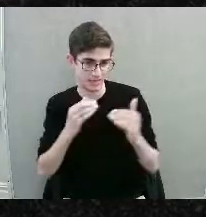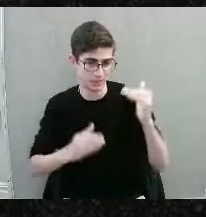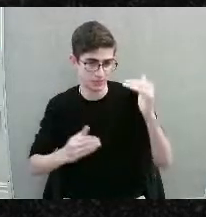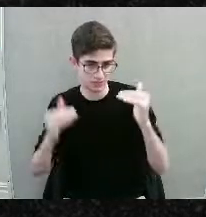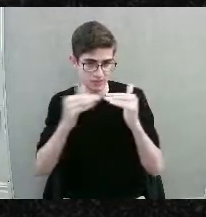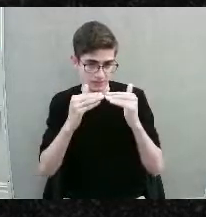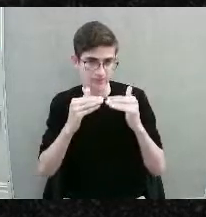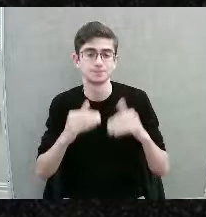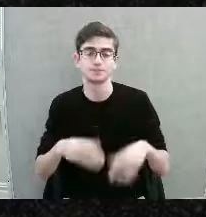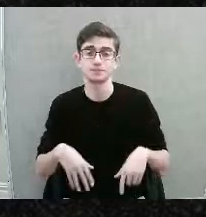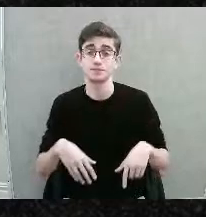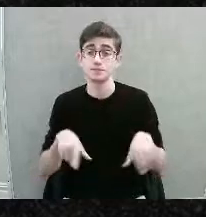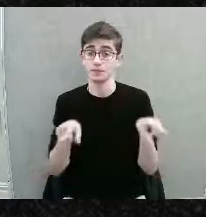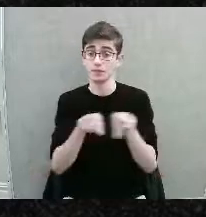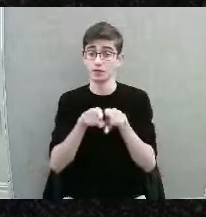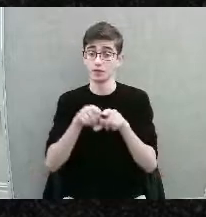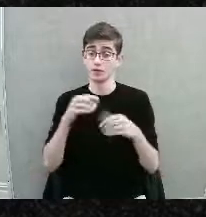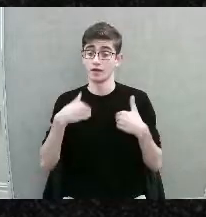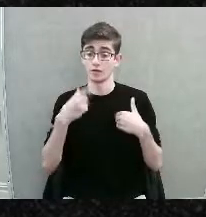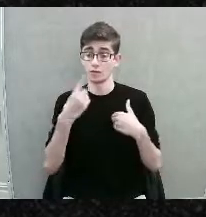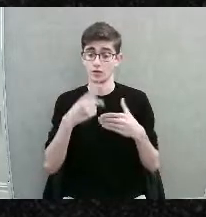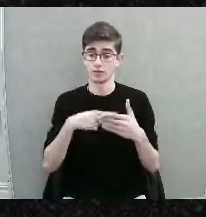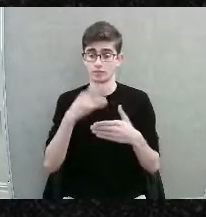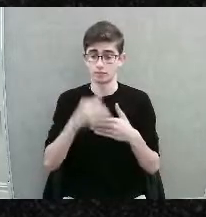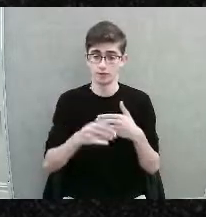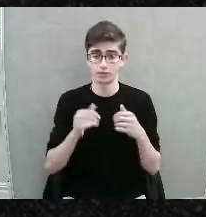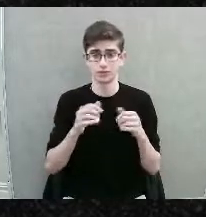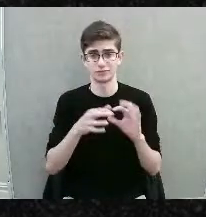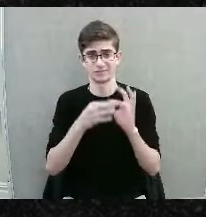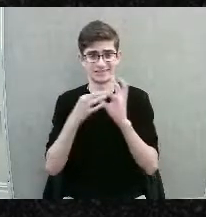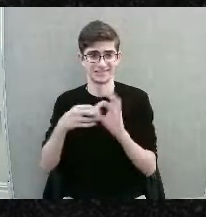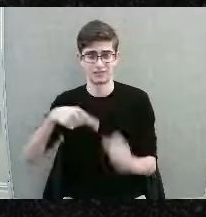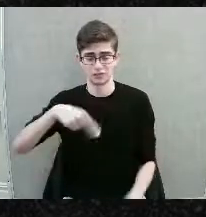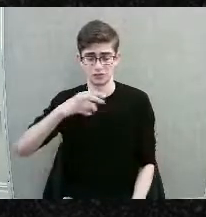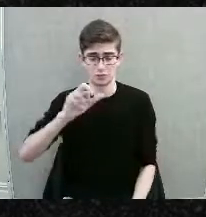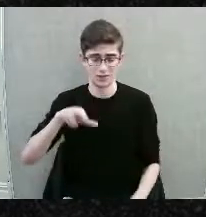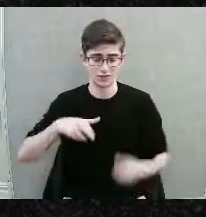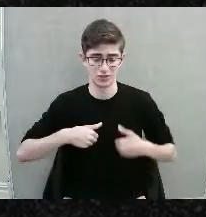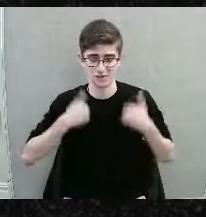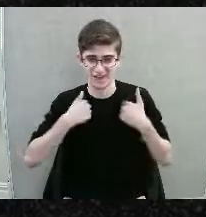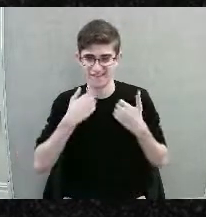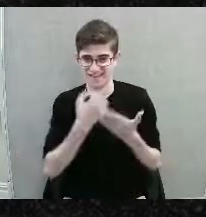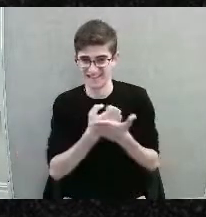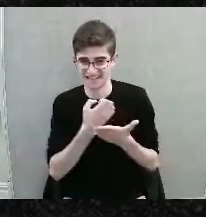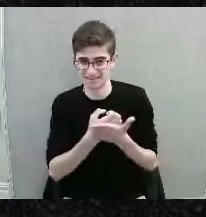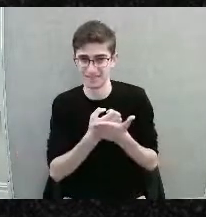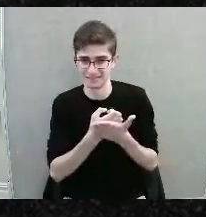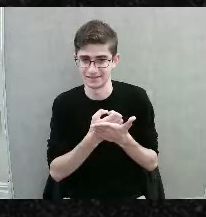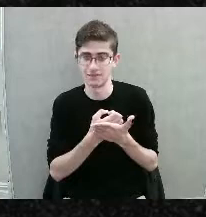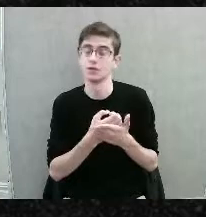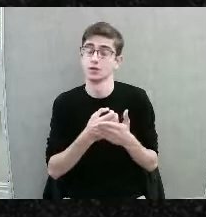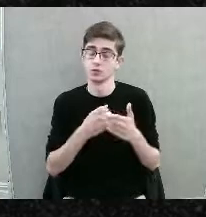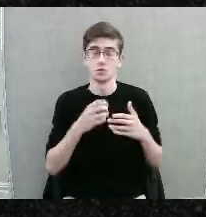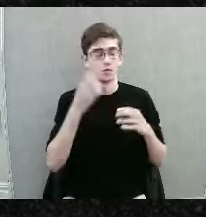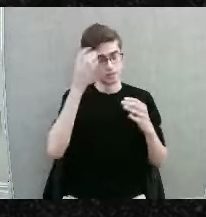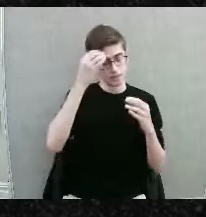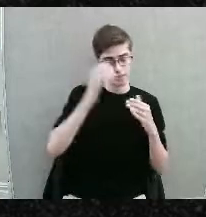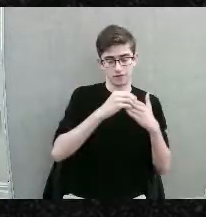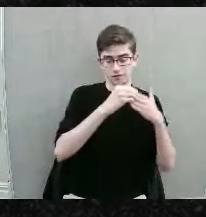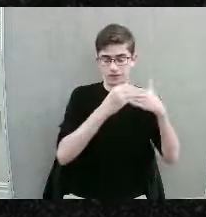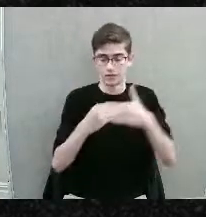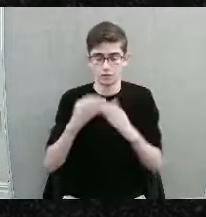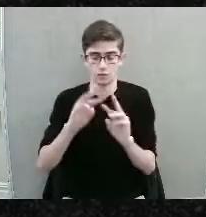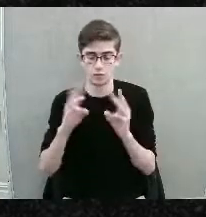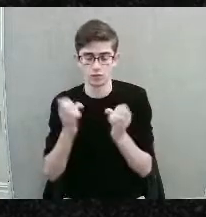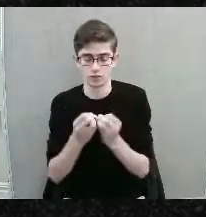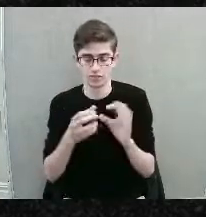project done with the activist Amber Hollibaugh on queer survival economies, which led us to a workshop in 2012 on